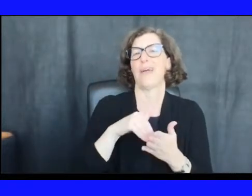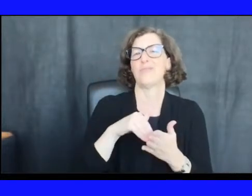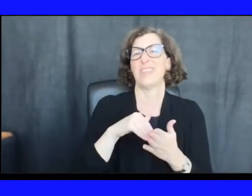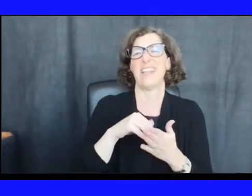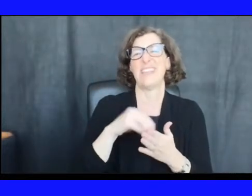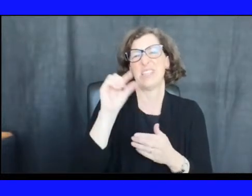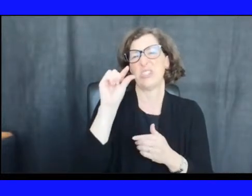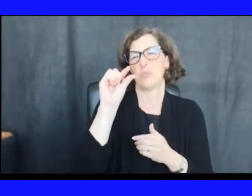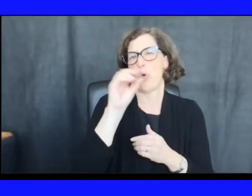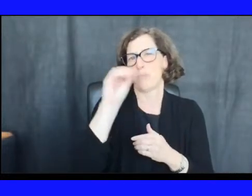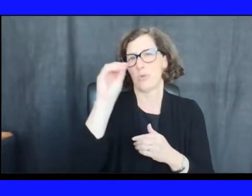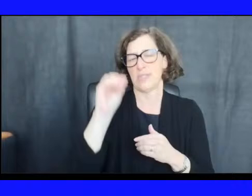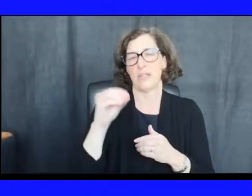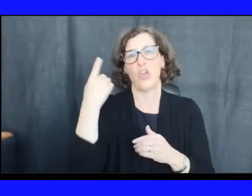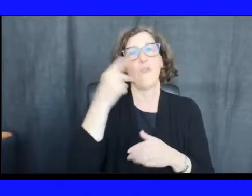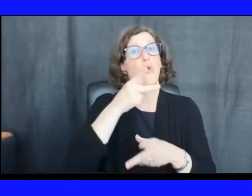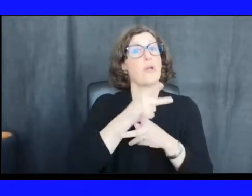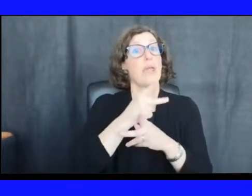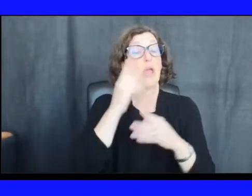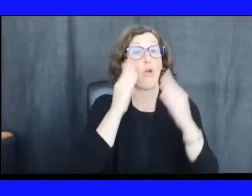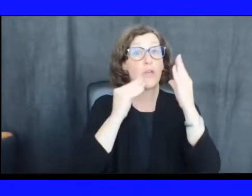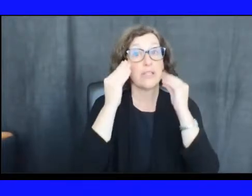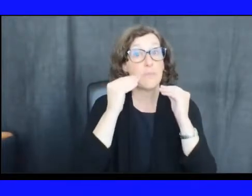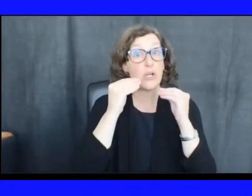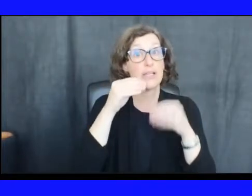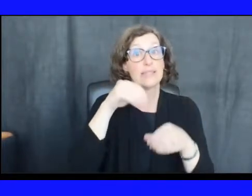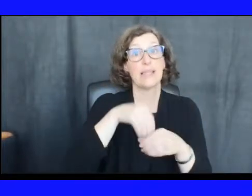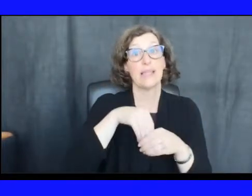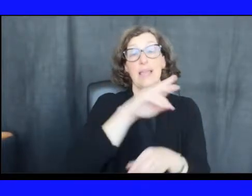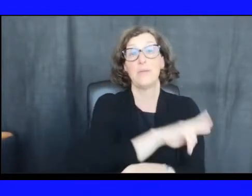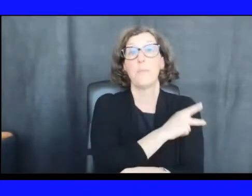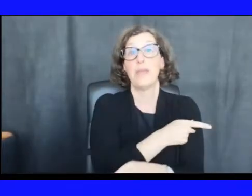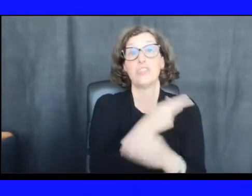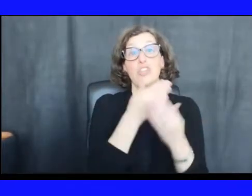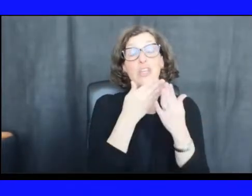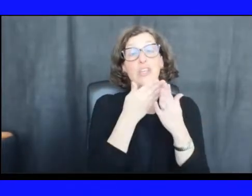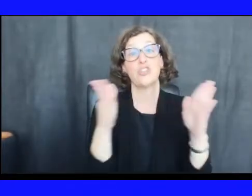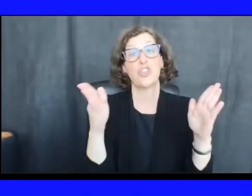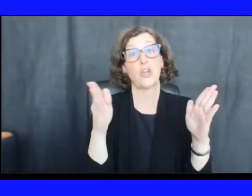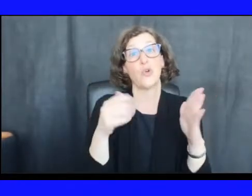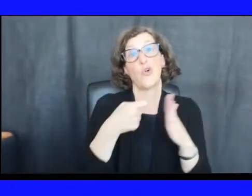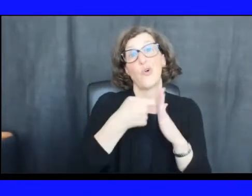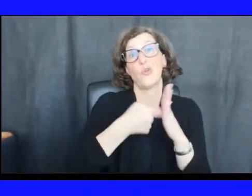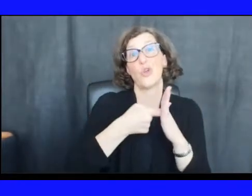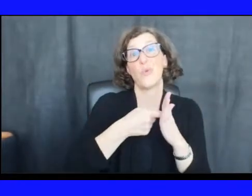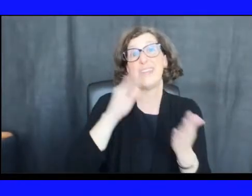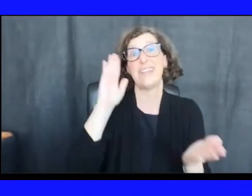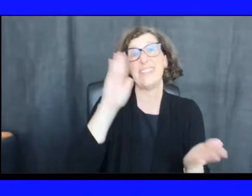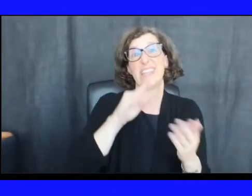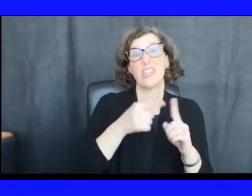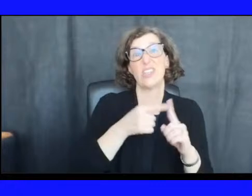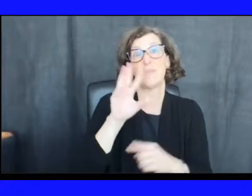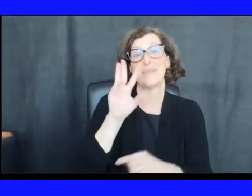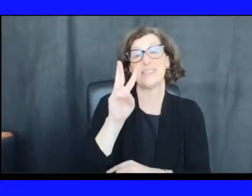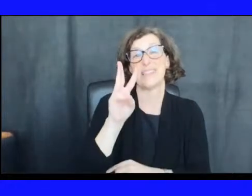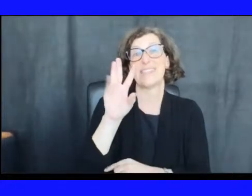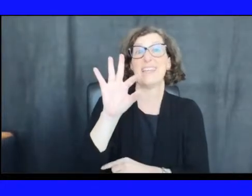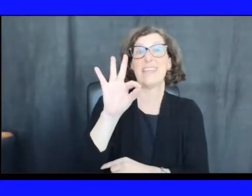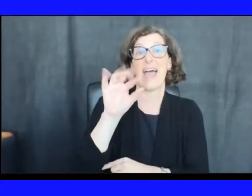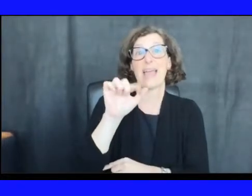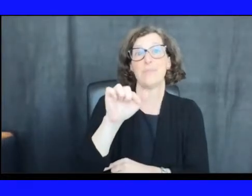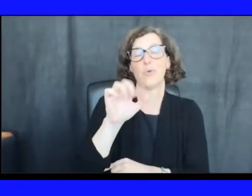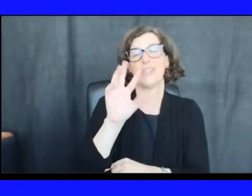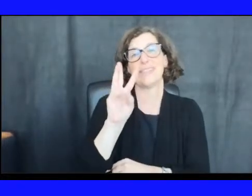dropping below it. So this is one that we're tracking very closely. Our Plane Tree patient-centered